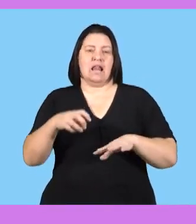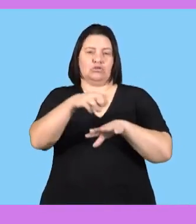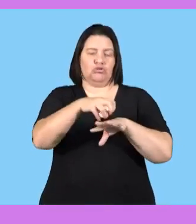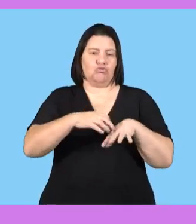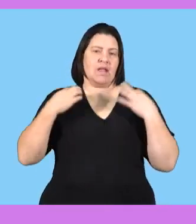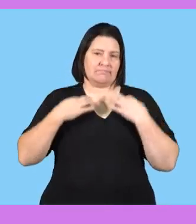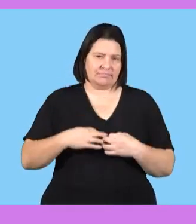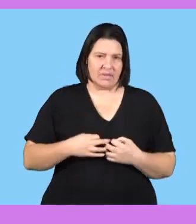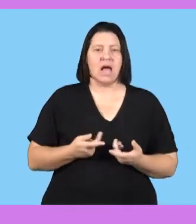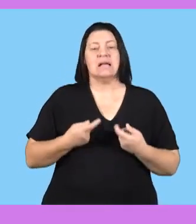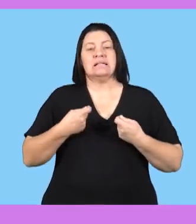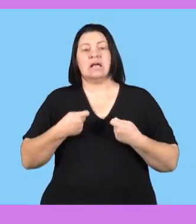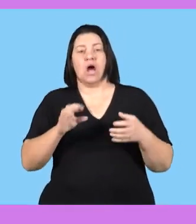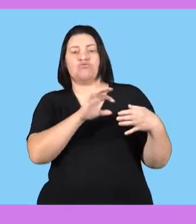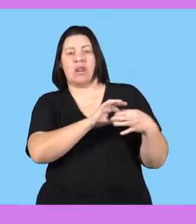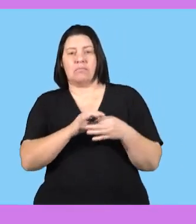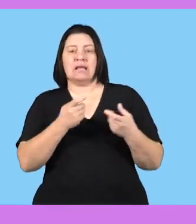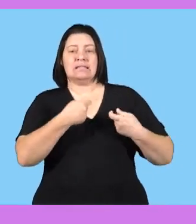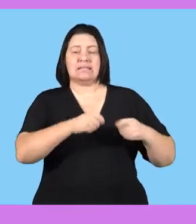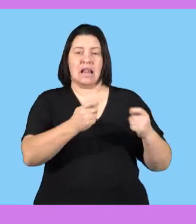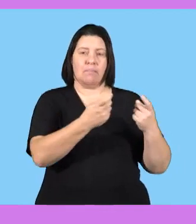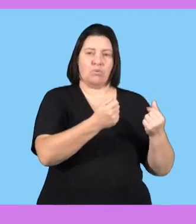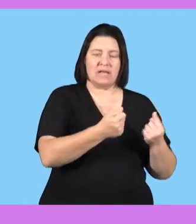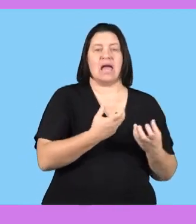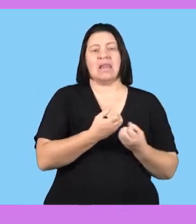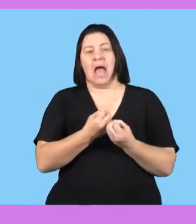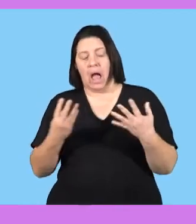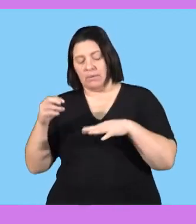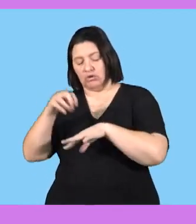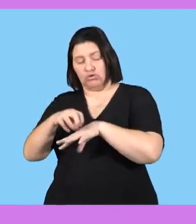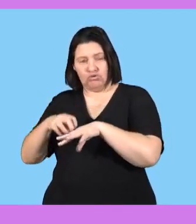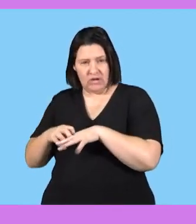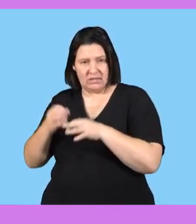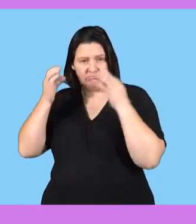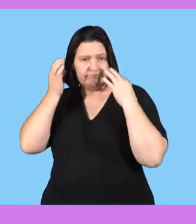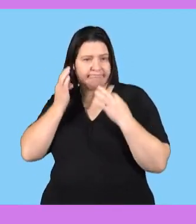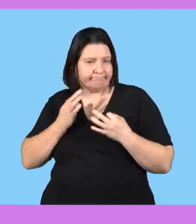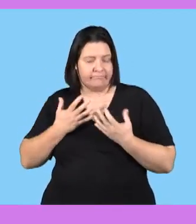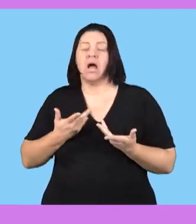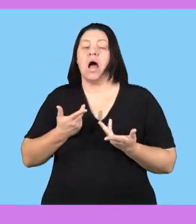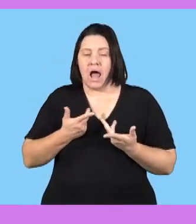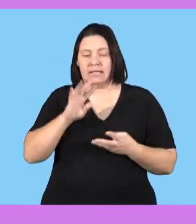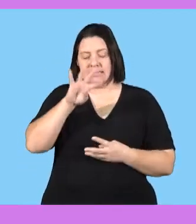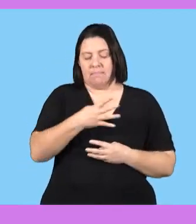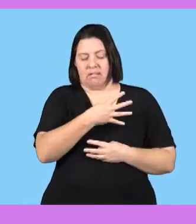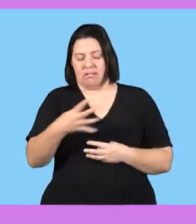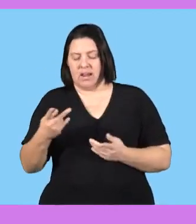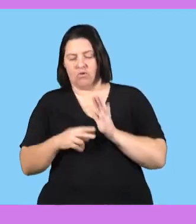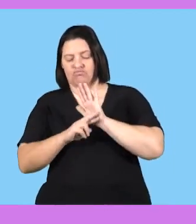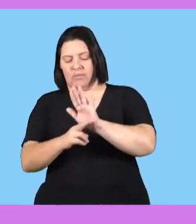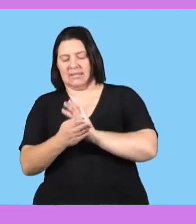the relationship between the selling price and number of jewelry pieces is represented in the table